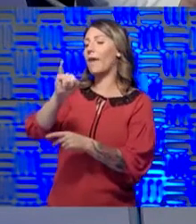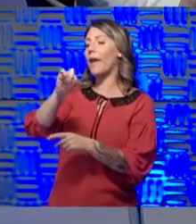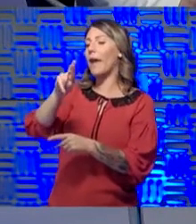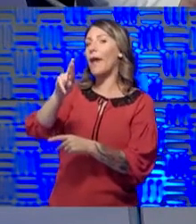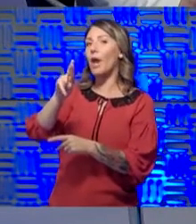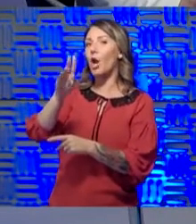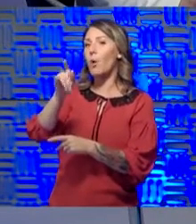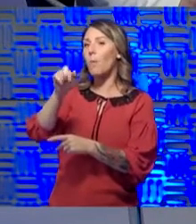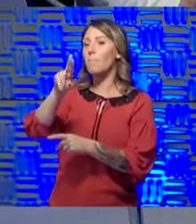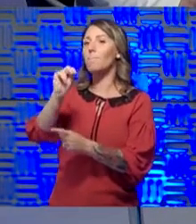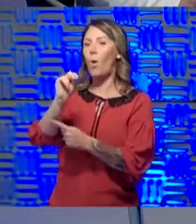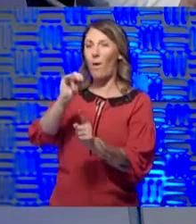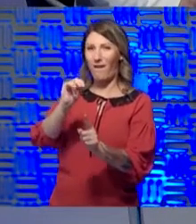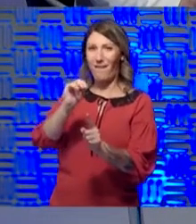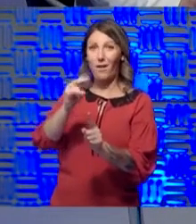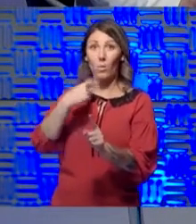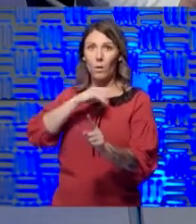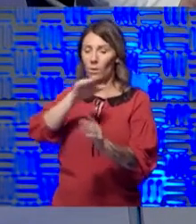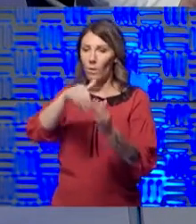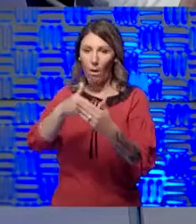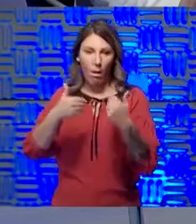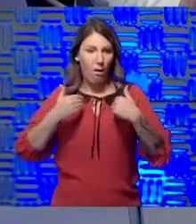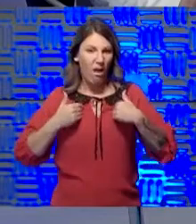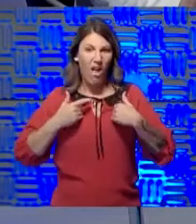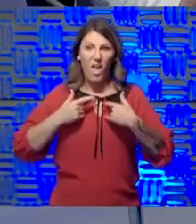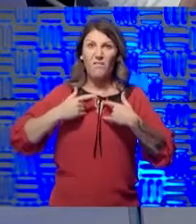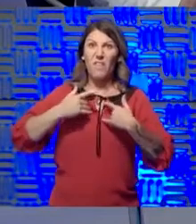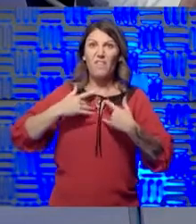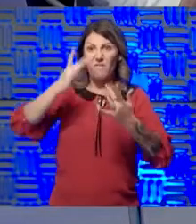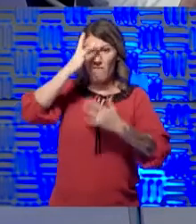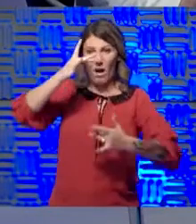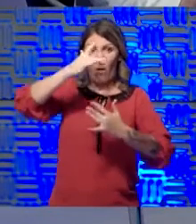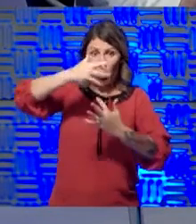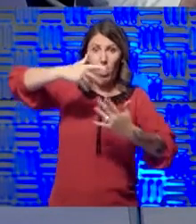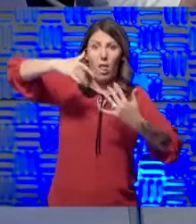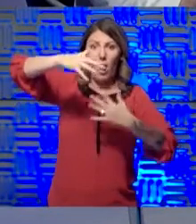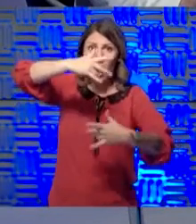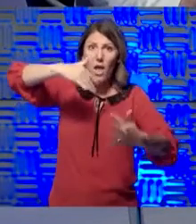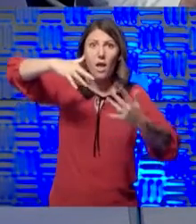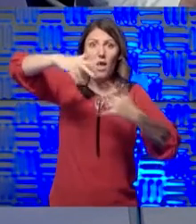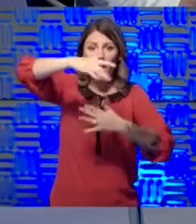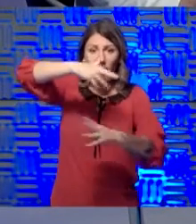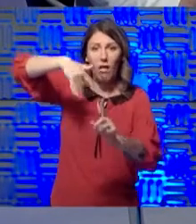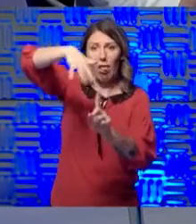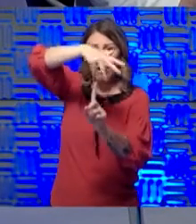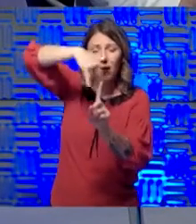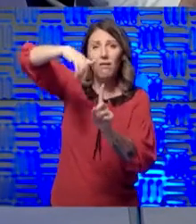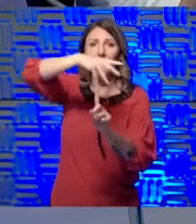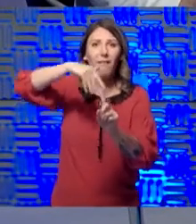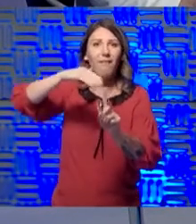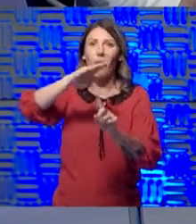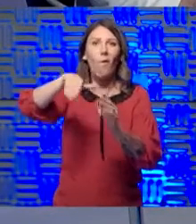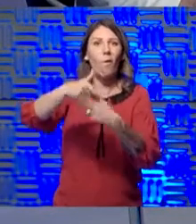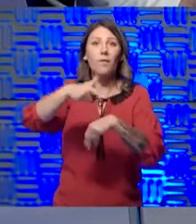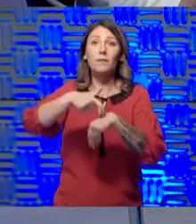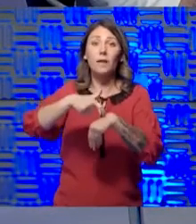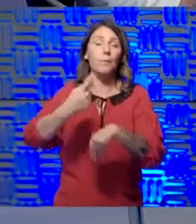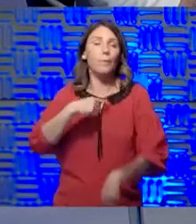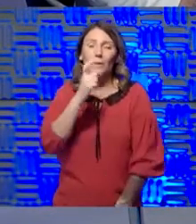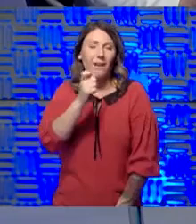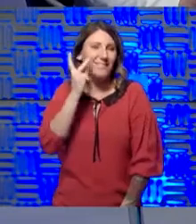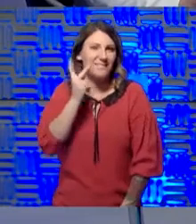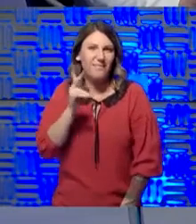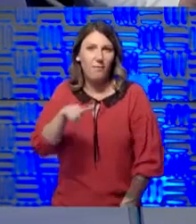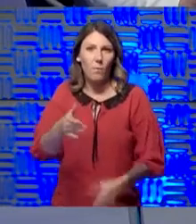have it, because we'd be running into clouds of viral particles all around us all the time. Mm-hmm. And that's not how we're seeing it. You really have to have a little more